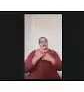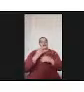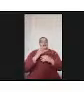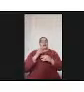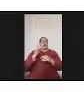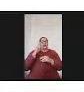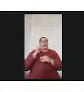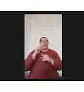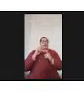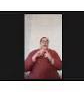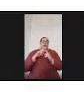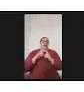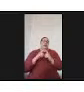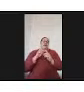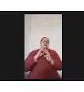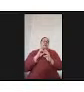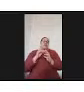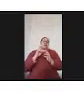report.